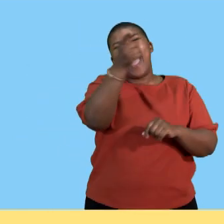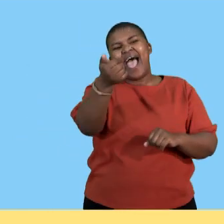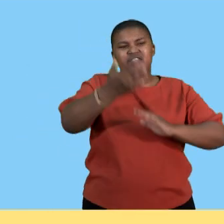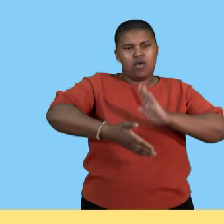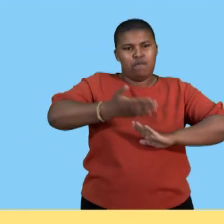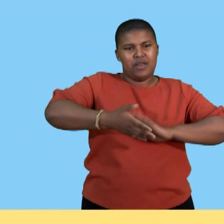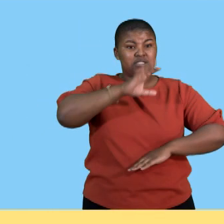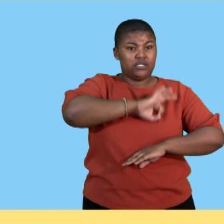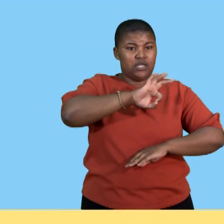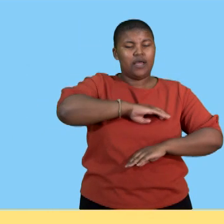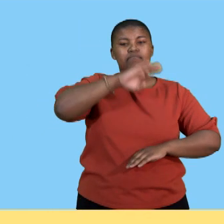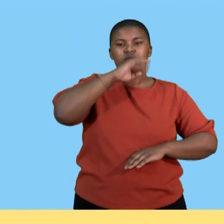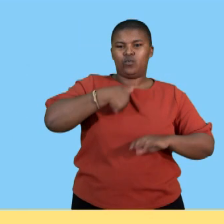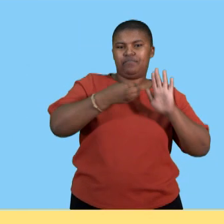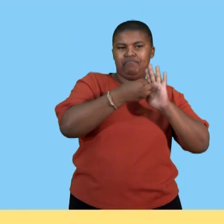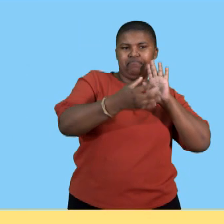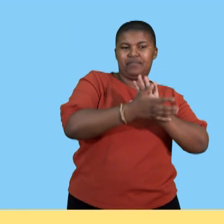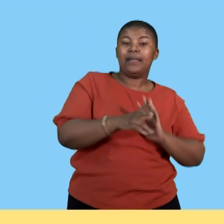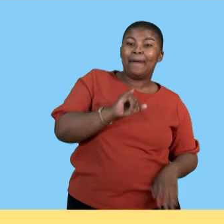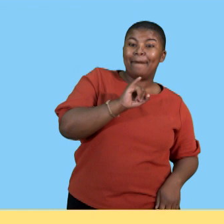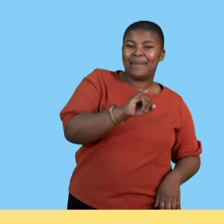known as bad